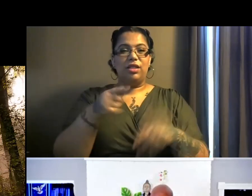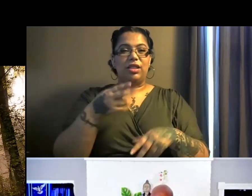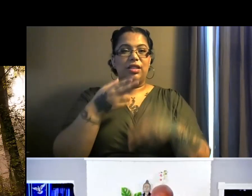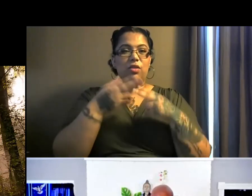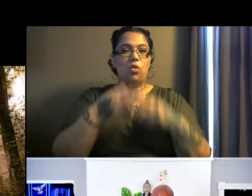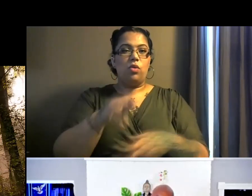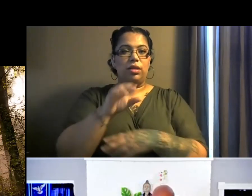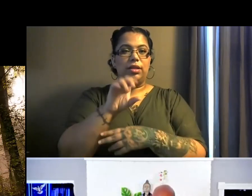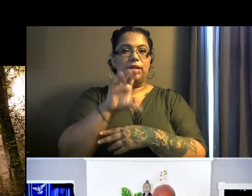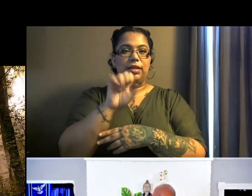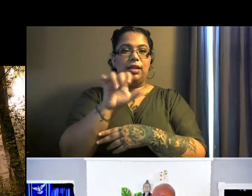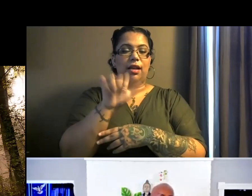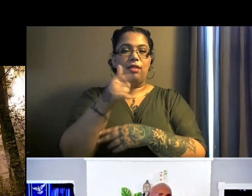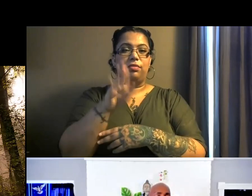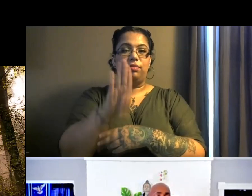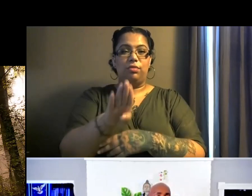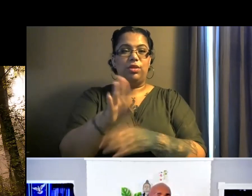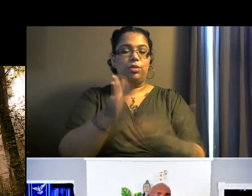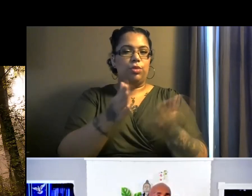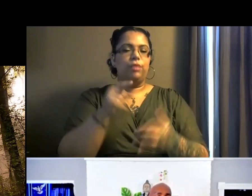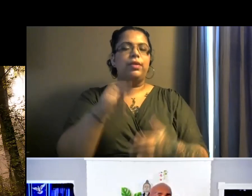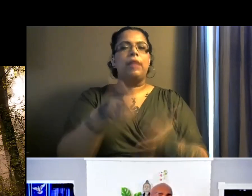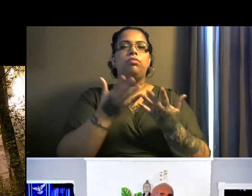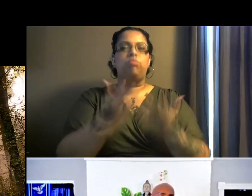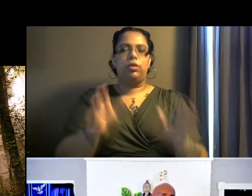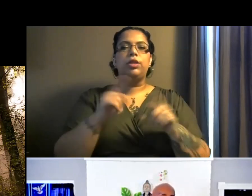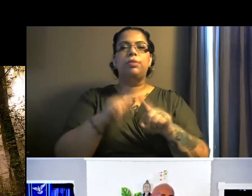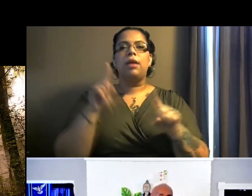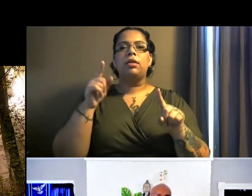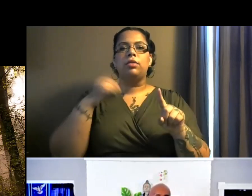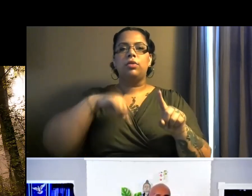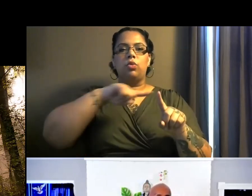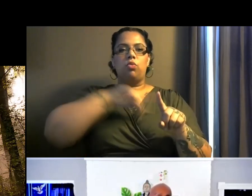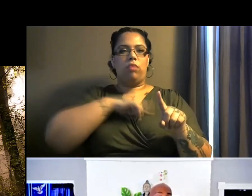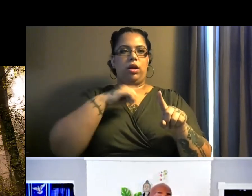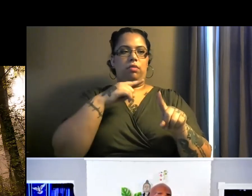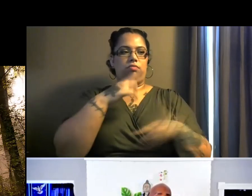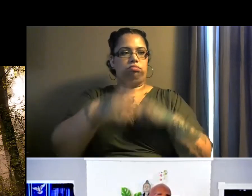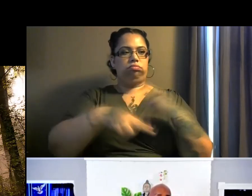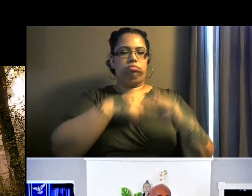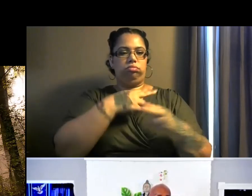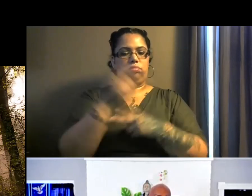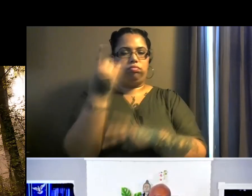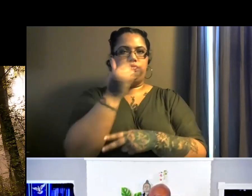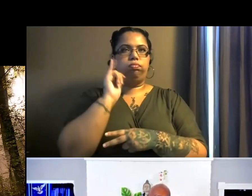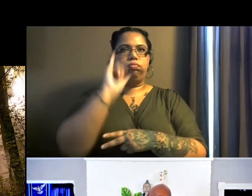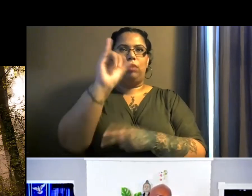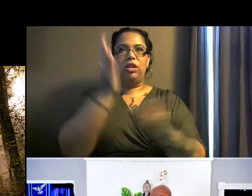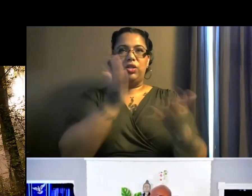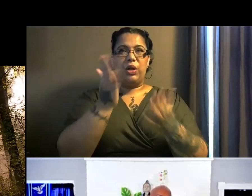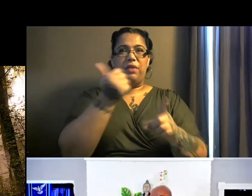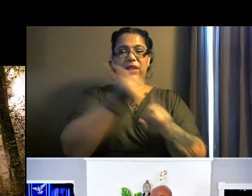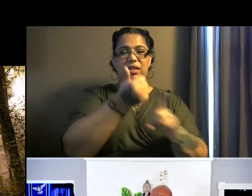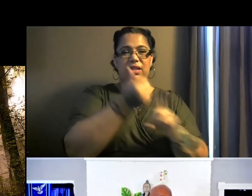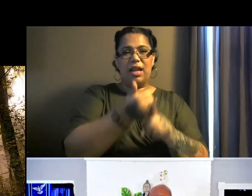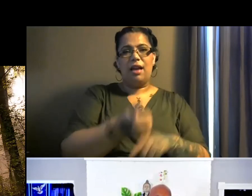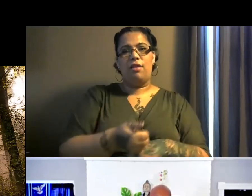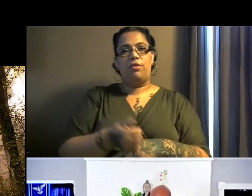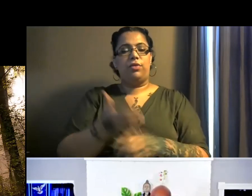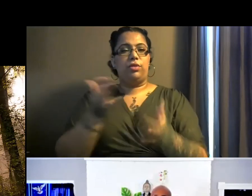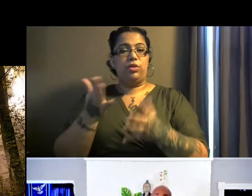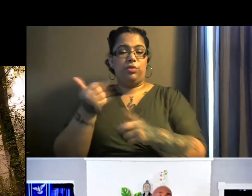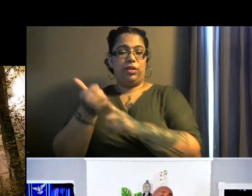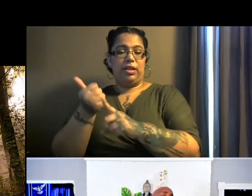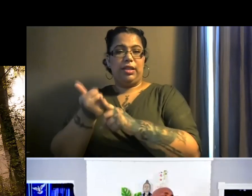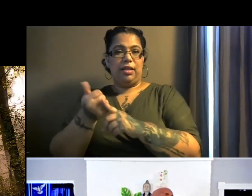Service is coming to an end. But that which we are as the infinite universe serving itself, being of service to itself, goes